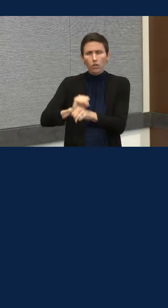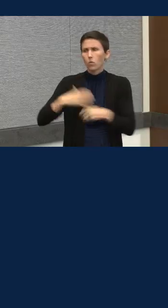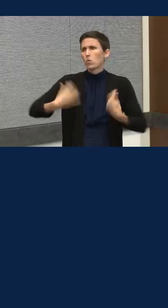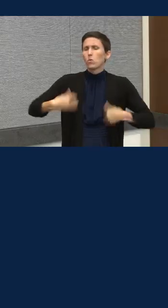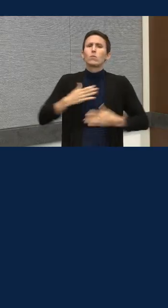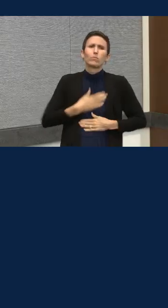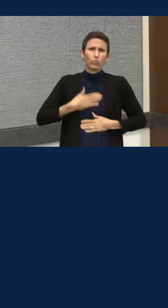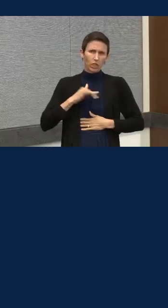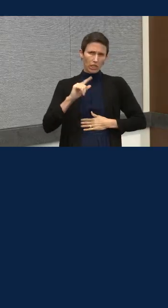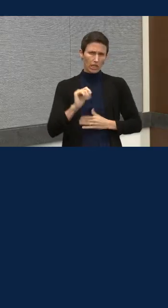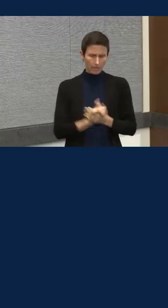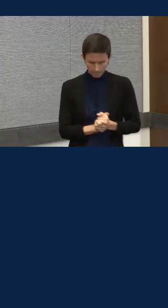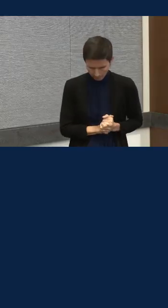it.